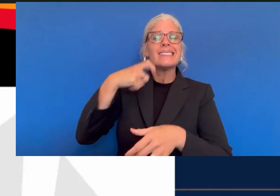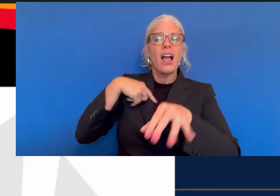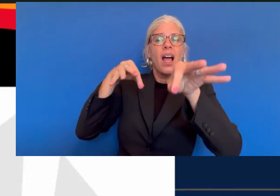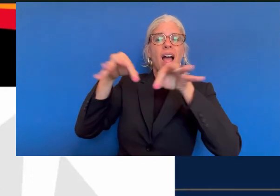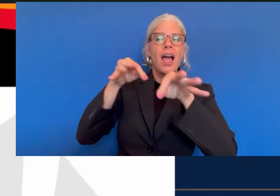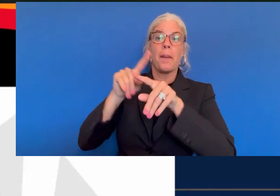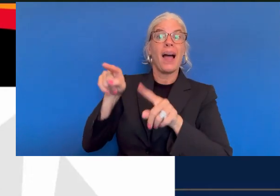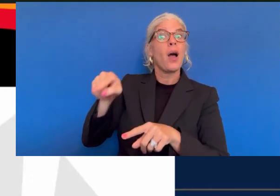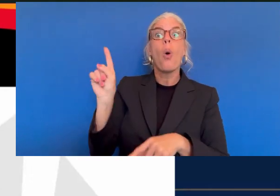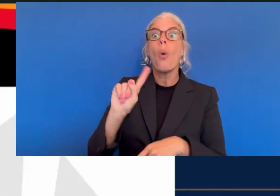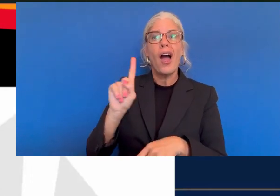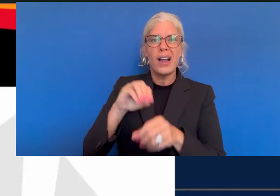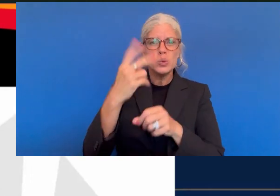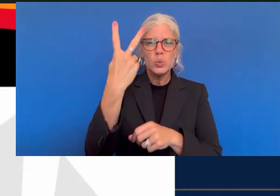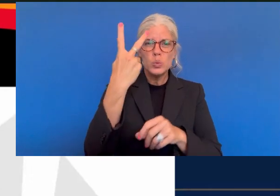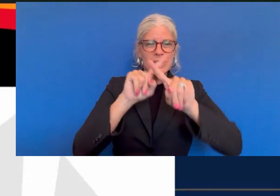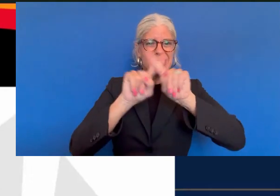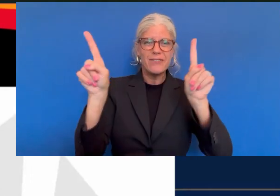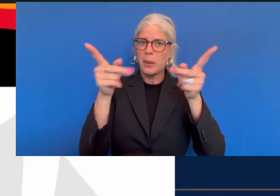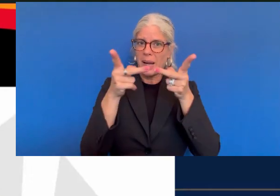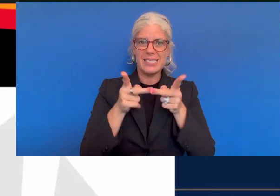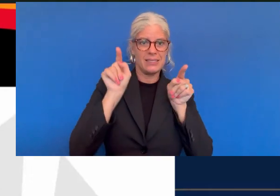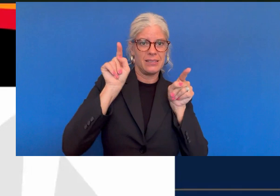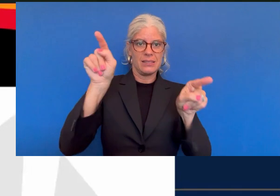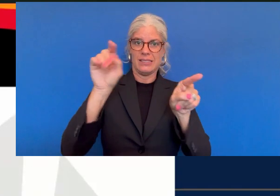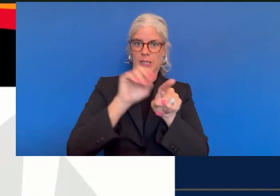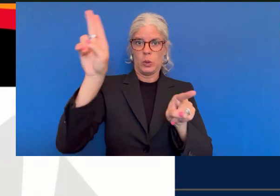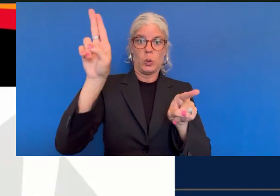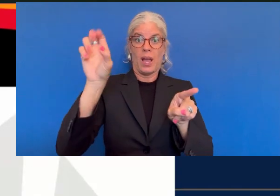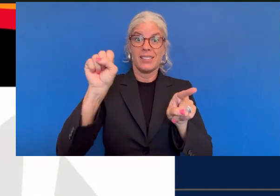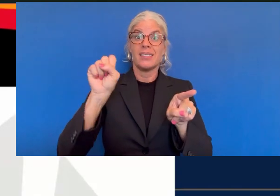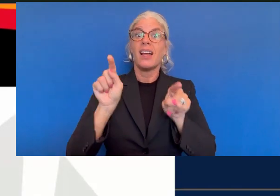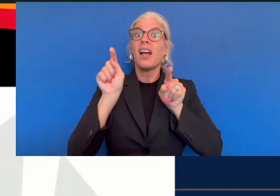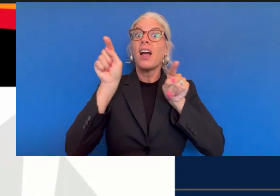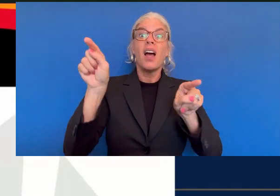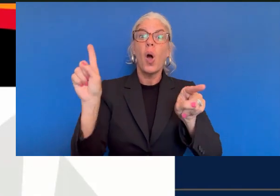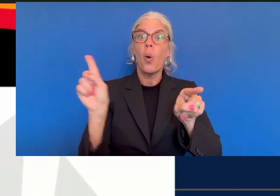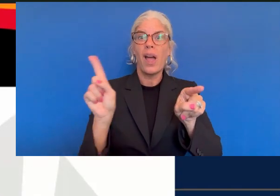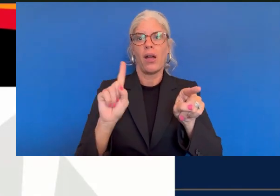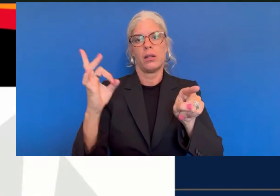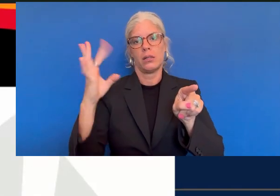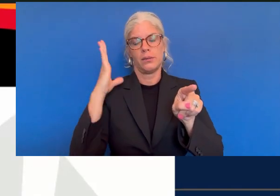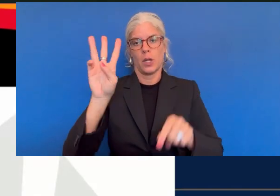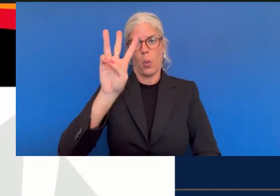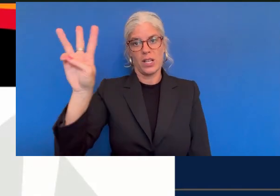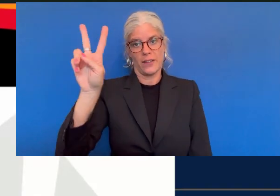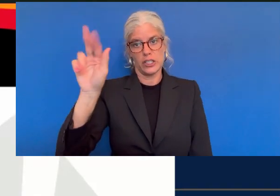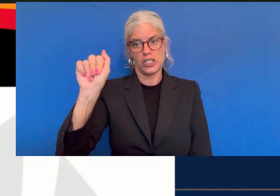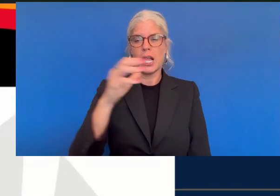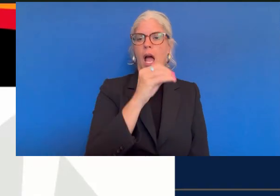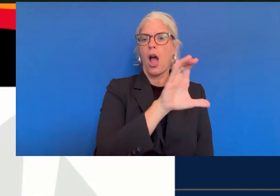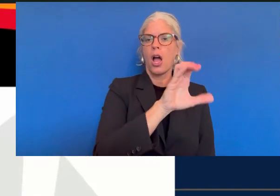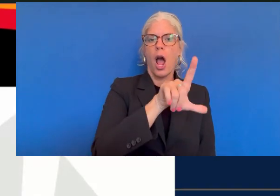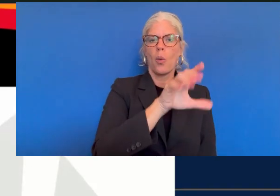spoke about, but it is in 2 places in the United States. And they're places you wouldn't expect,